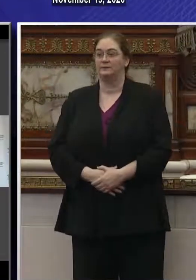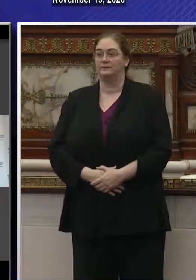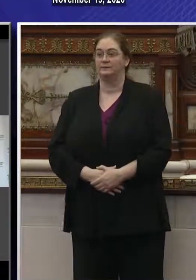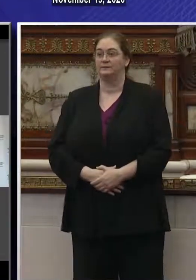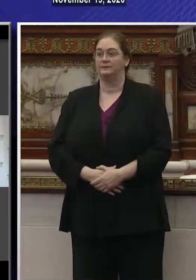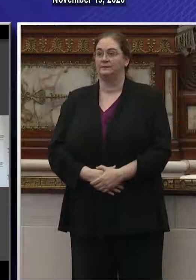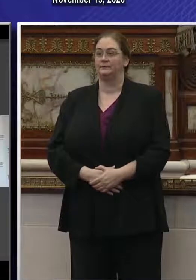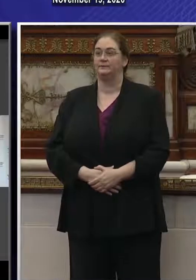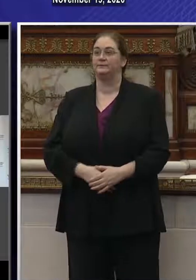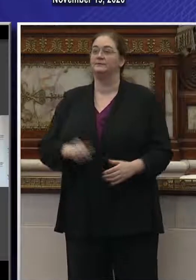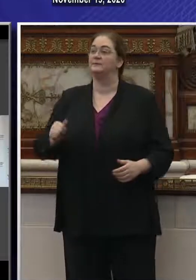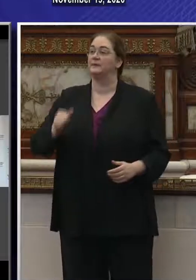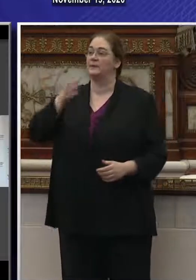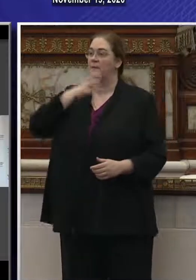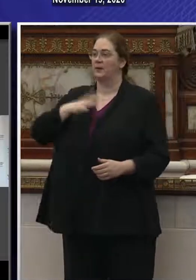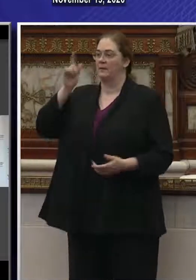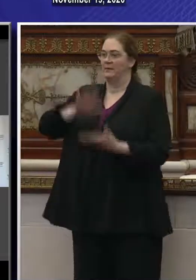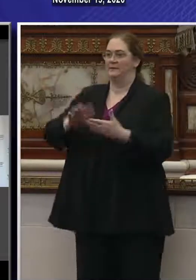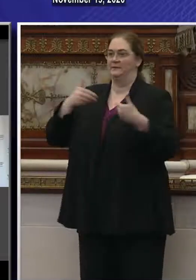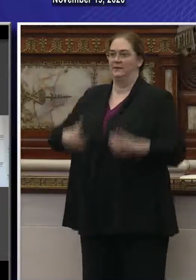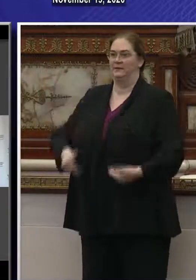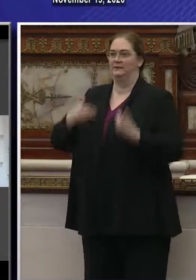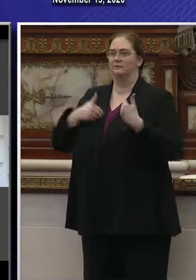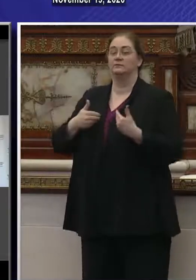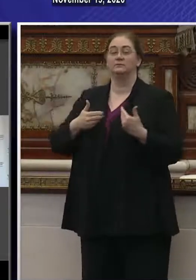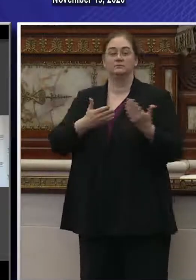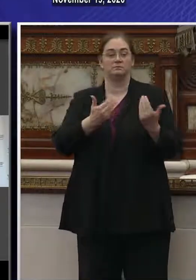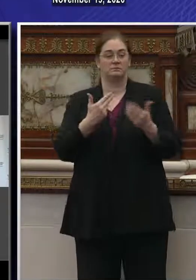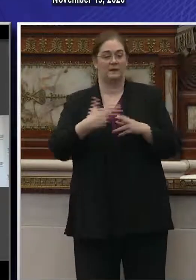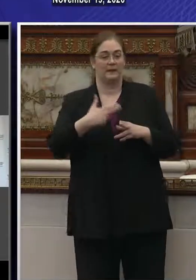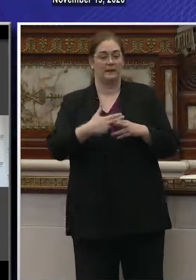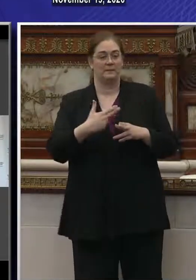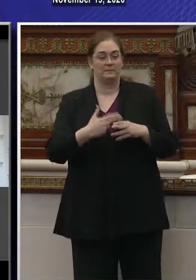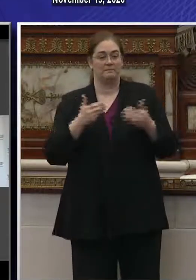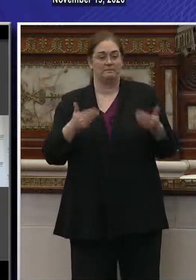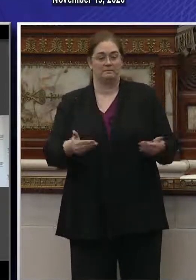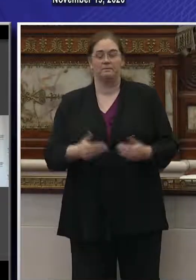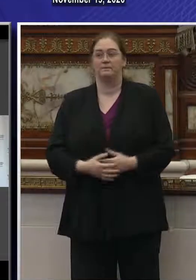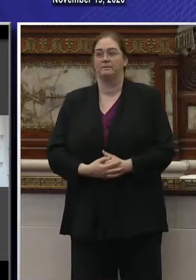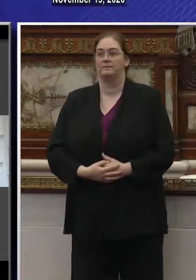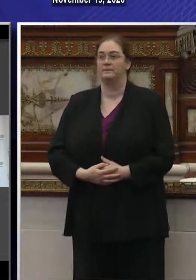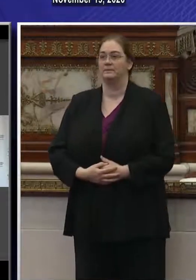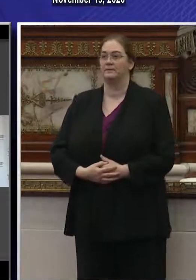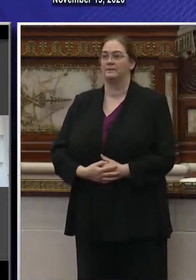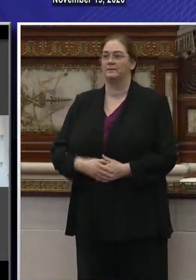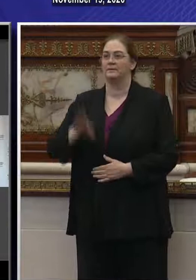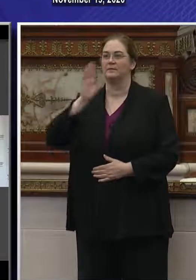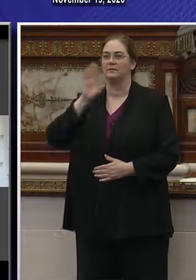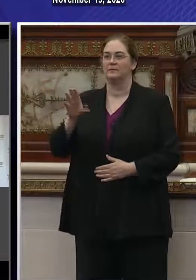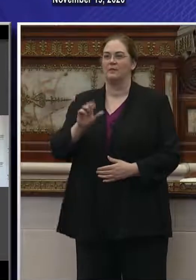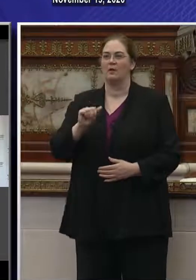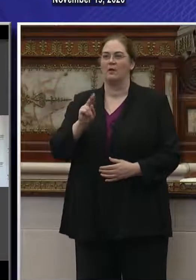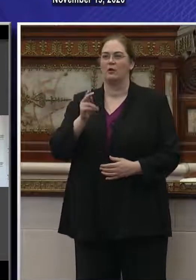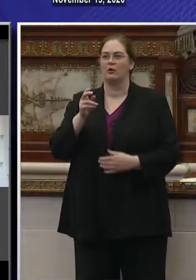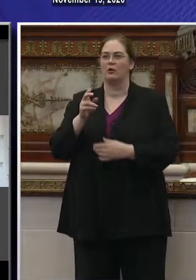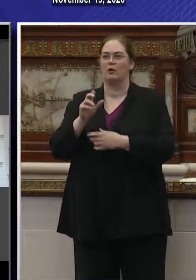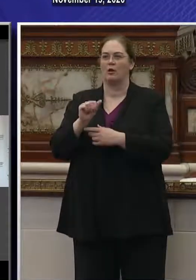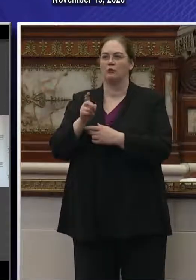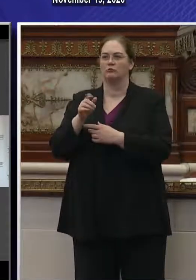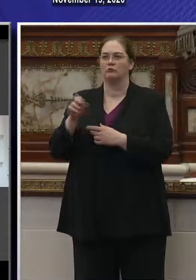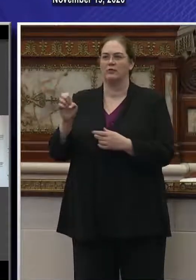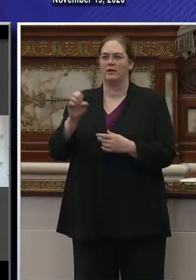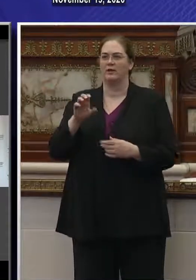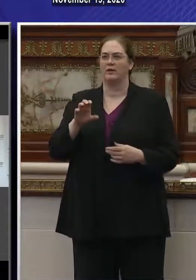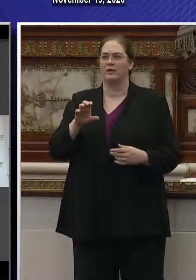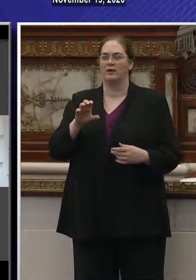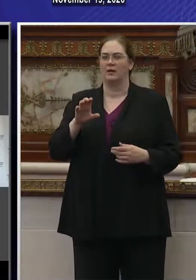Yes, ma'am. I believe that's me. Please state your name for the record and begin with your testimony. Hello, my name is Andre Roshan. I'm the